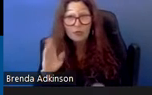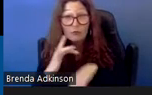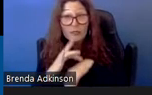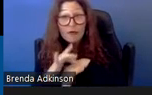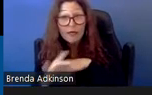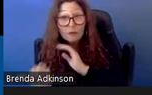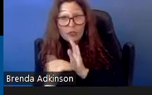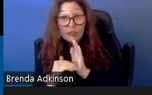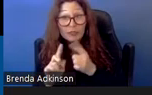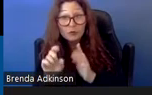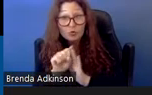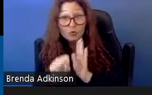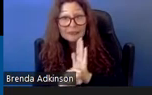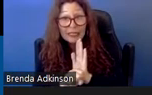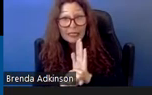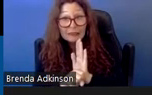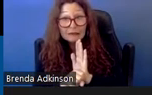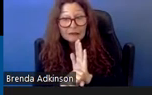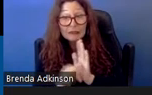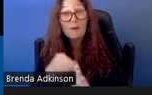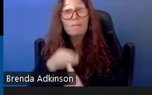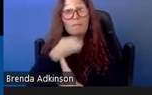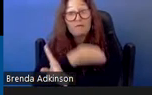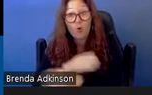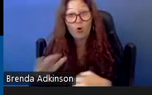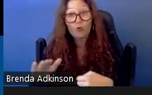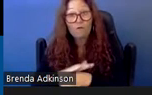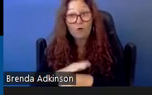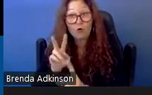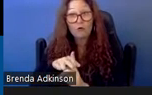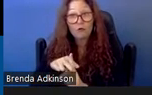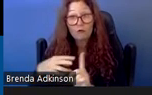full DCMP grant applications?